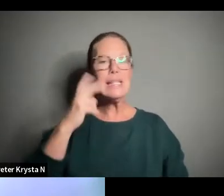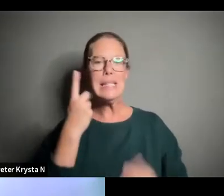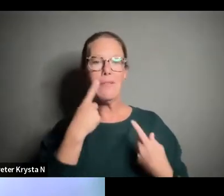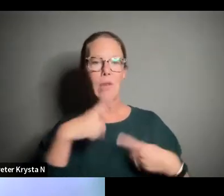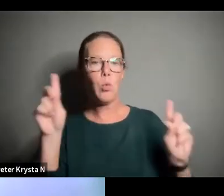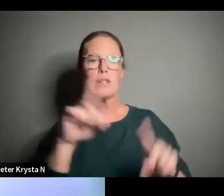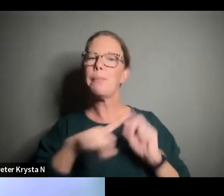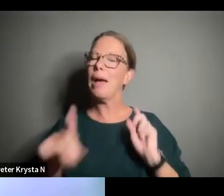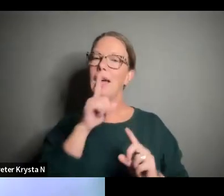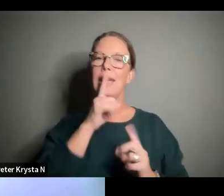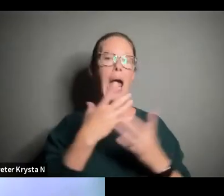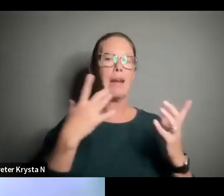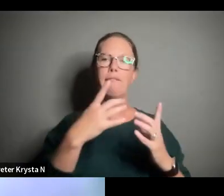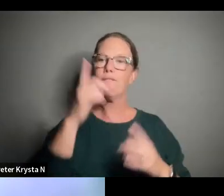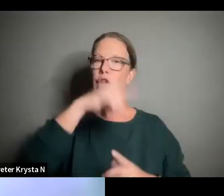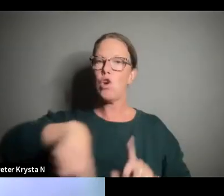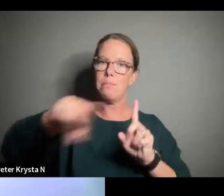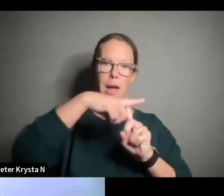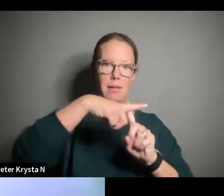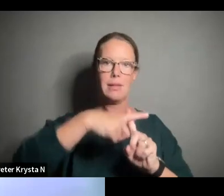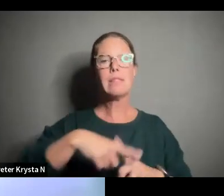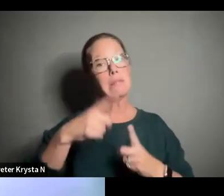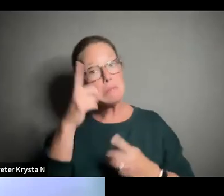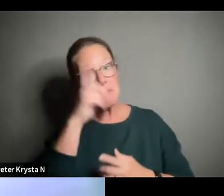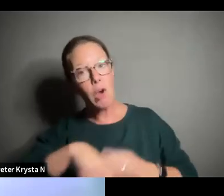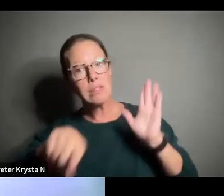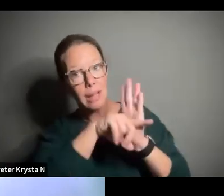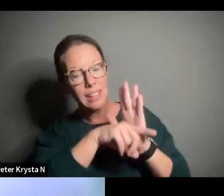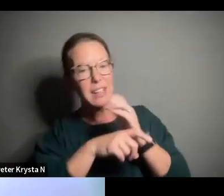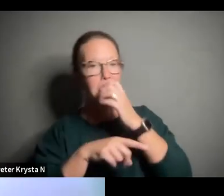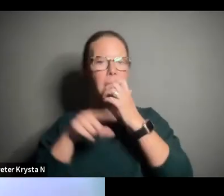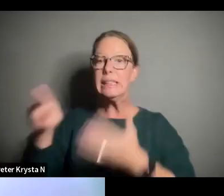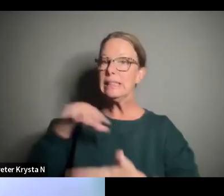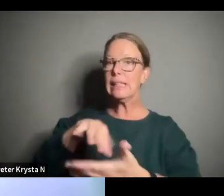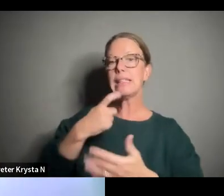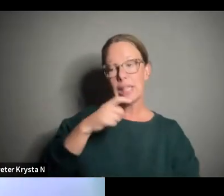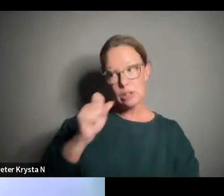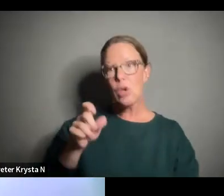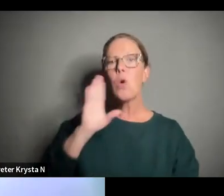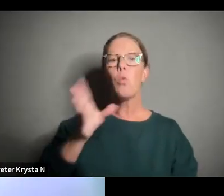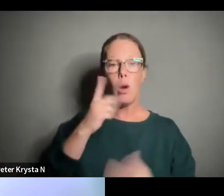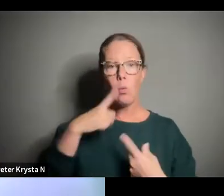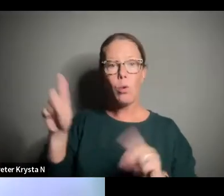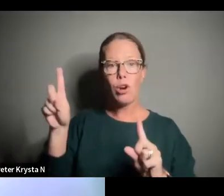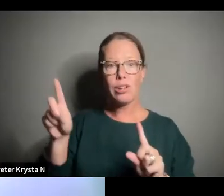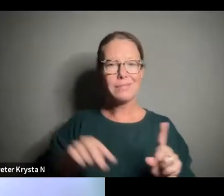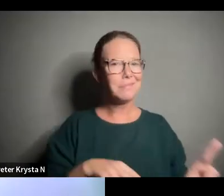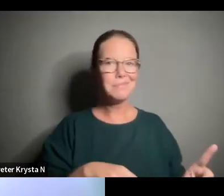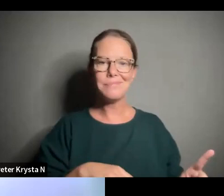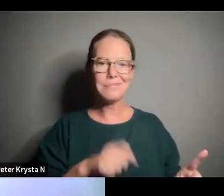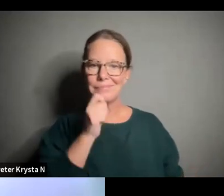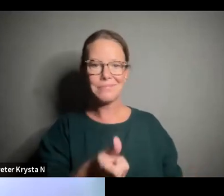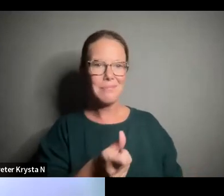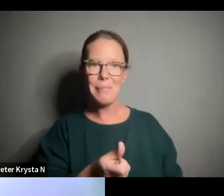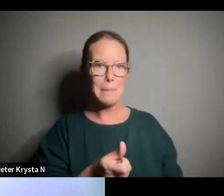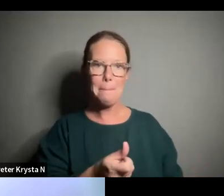high false positive and a false negative. So that means the study says, oh, this should work. And I go in there and I say, it doesn't, your